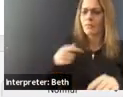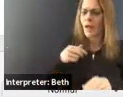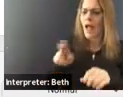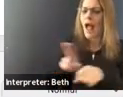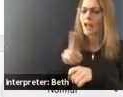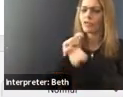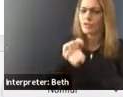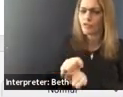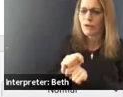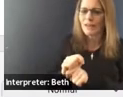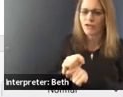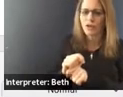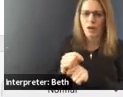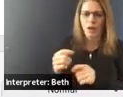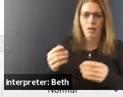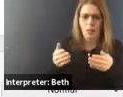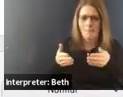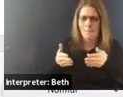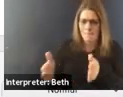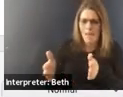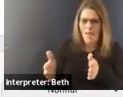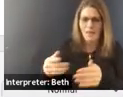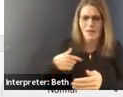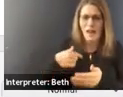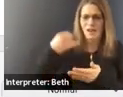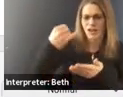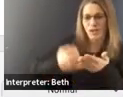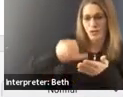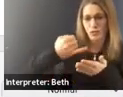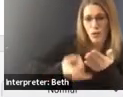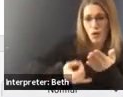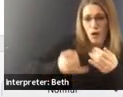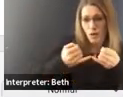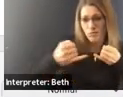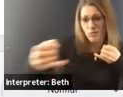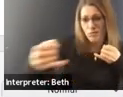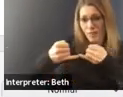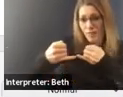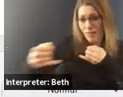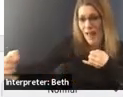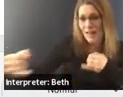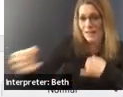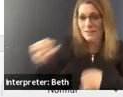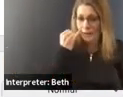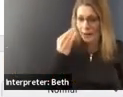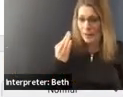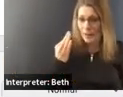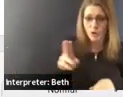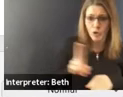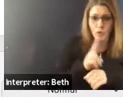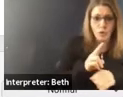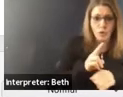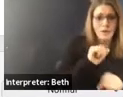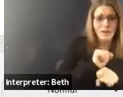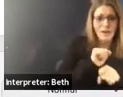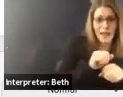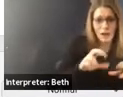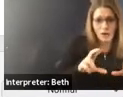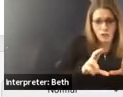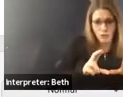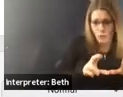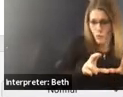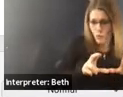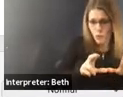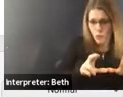of just simply drawing lines, right? And if you do it with a ruler, great. I use the ruler here in Sketchbook just to